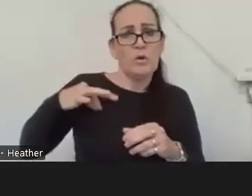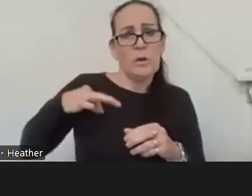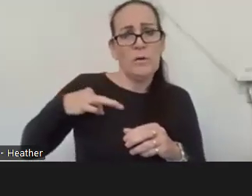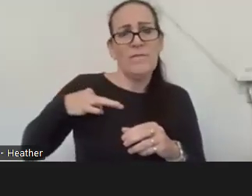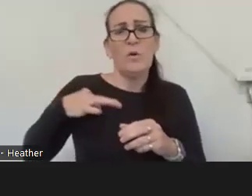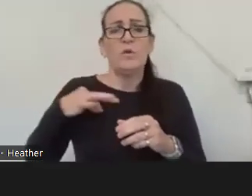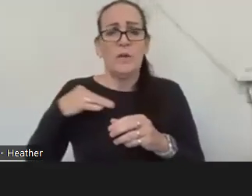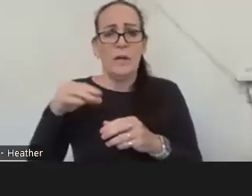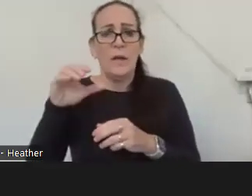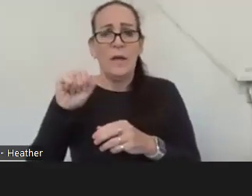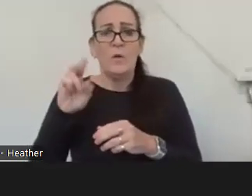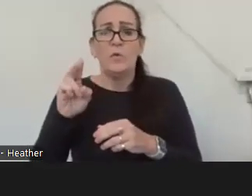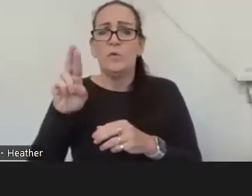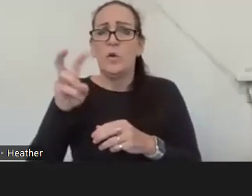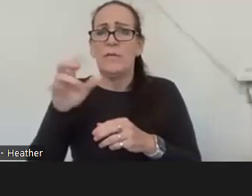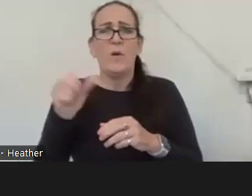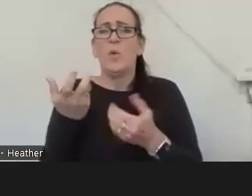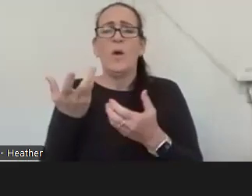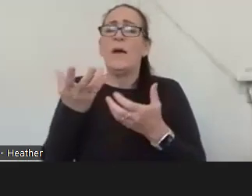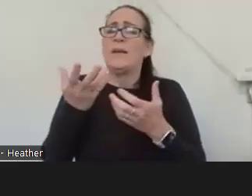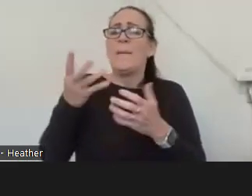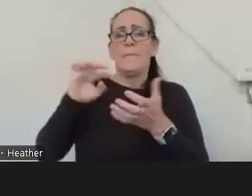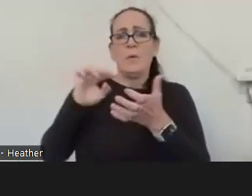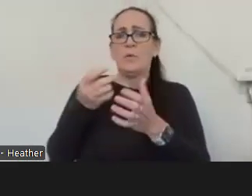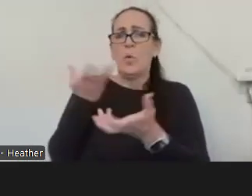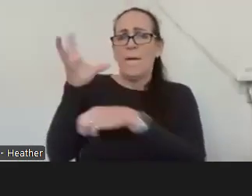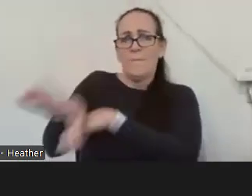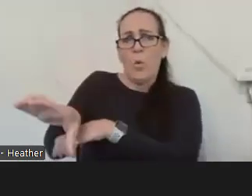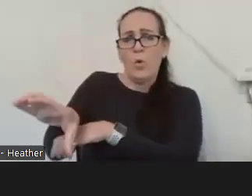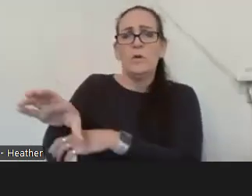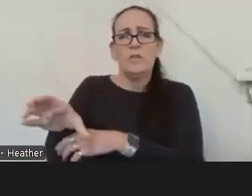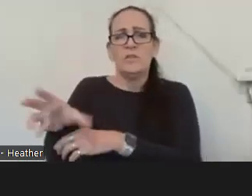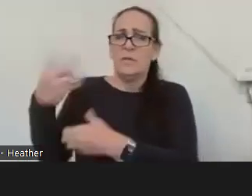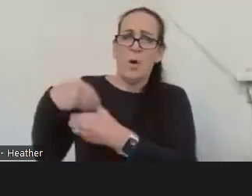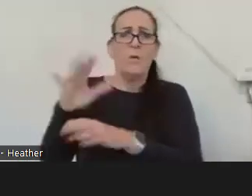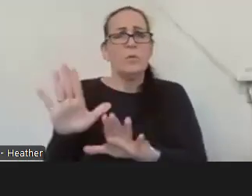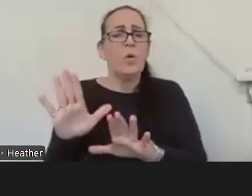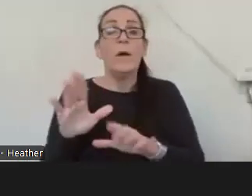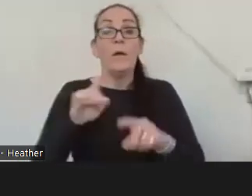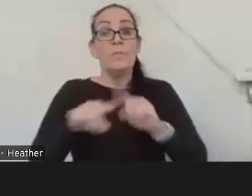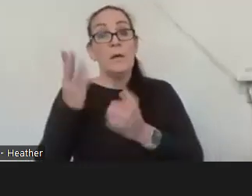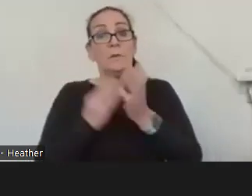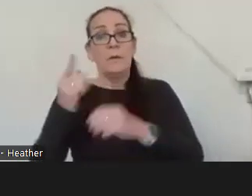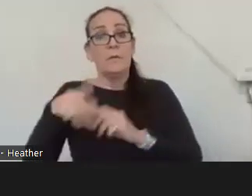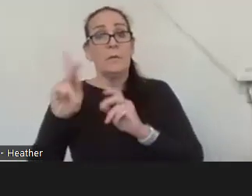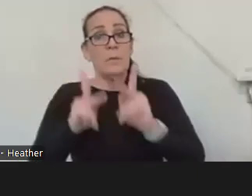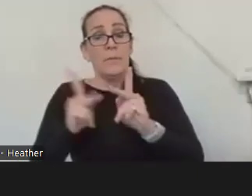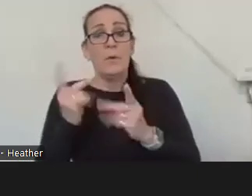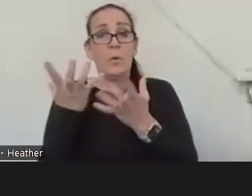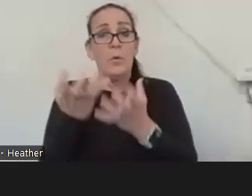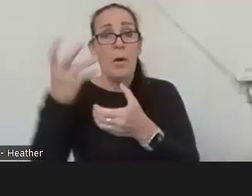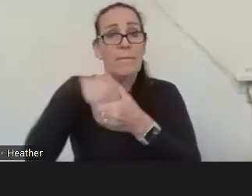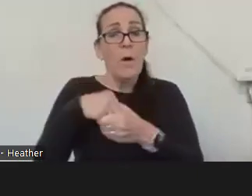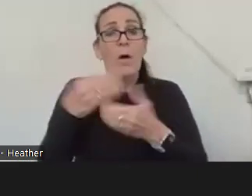are enough. We don't want to force people to go through our caregiving questionnaires. But for the people that do, we have questions that relate to, I think